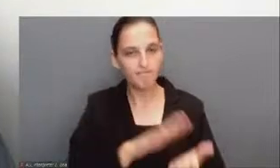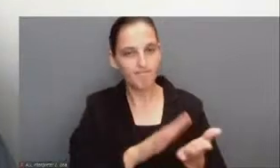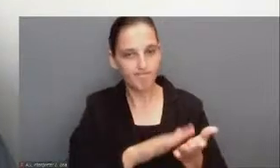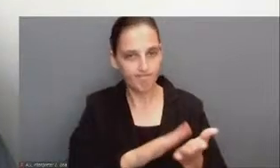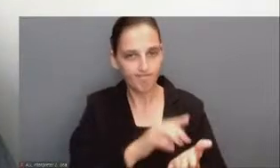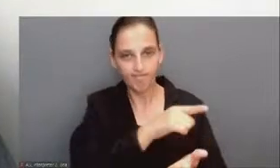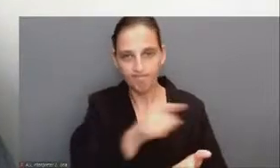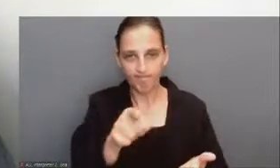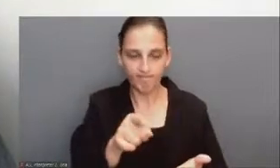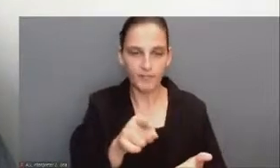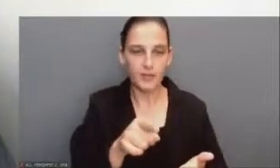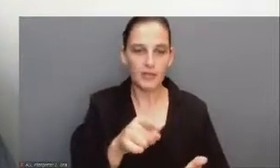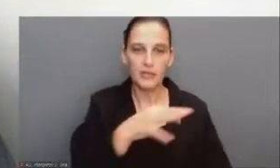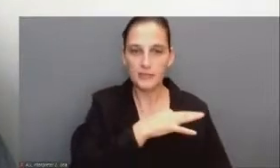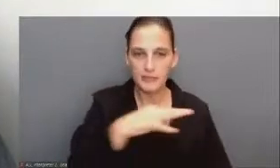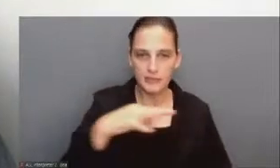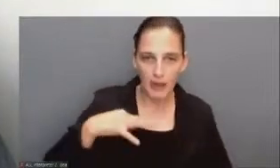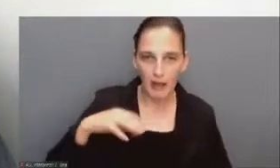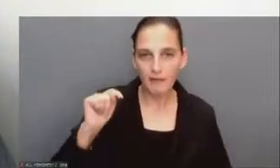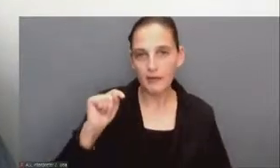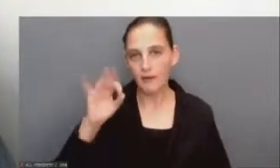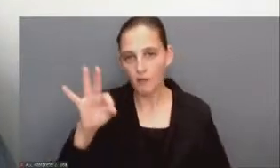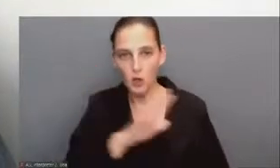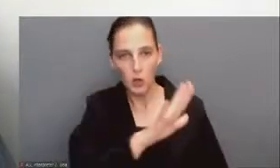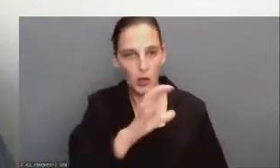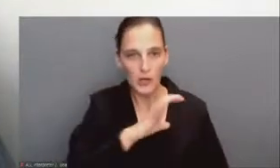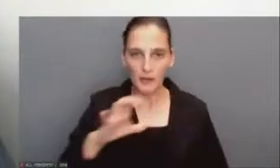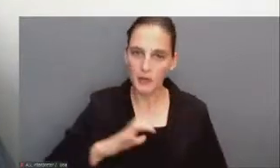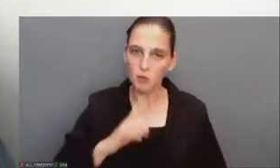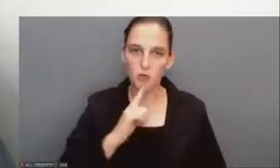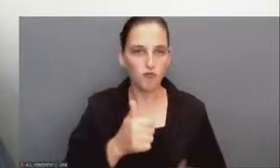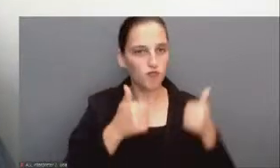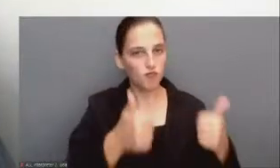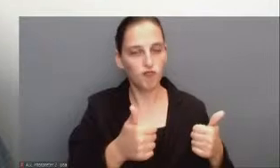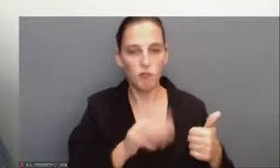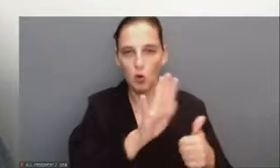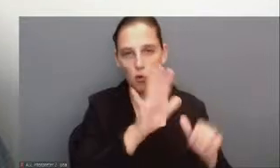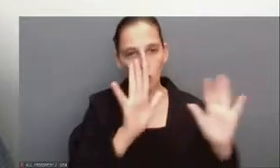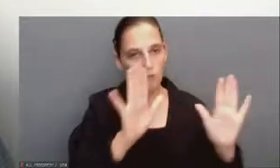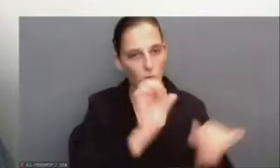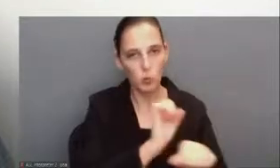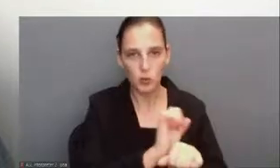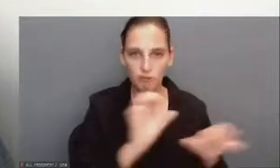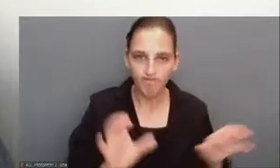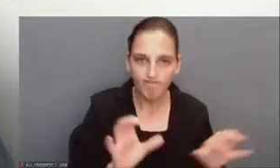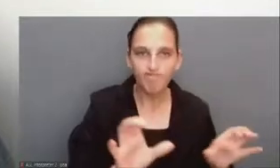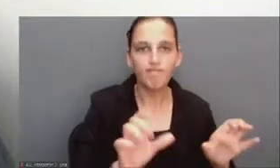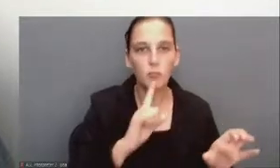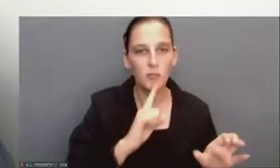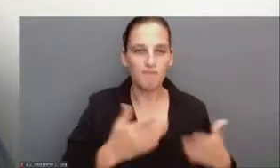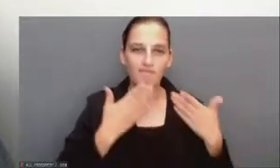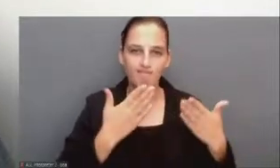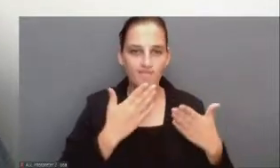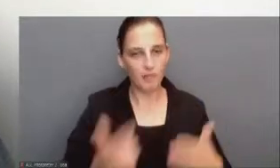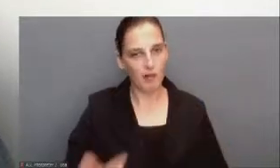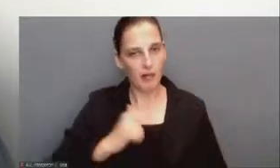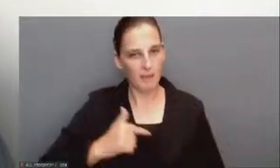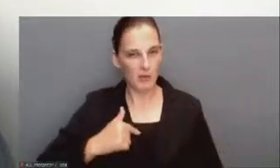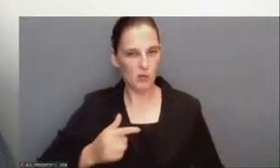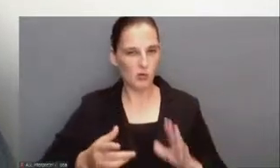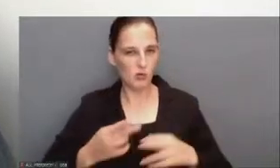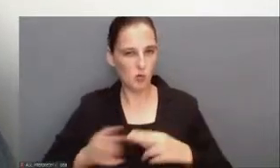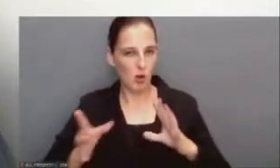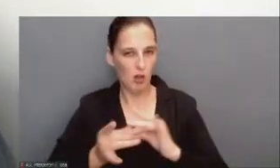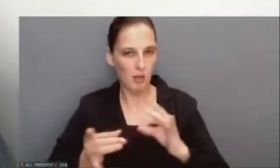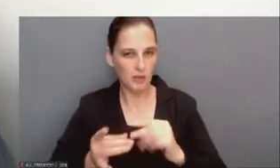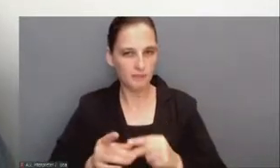staff again for your incredibly important and inspiring work. And I'm very grateful to have the opportunity to provide brief comments now on 2 points that I